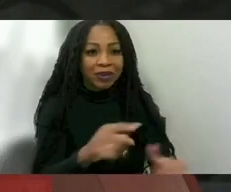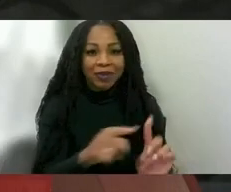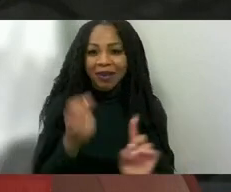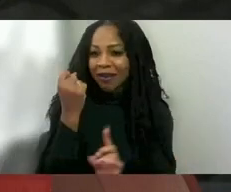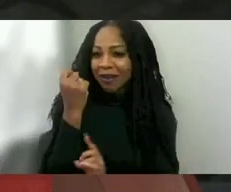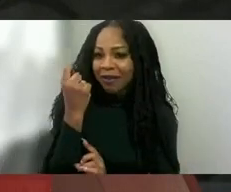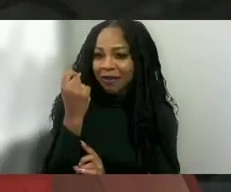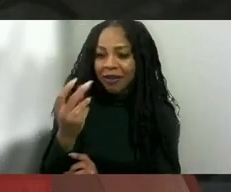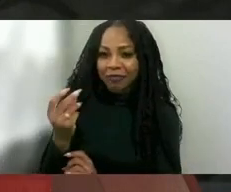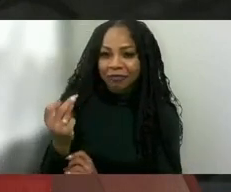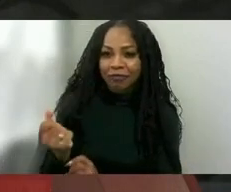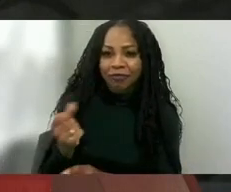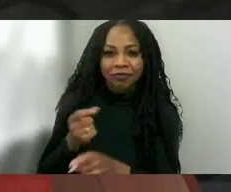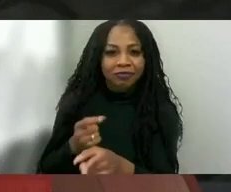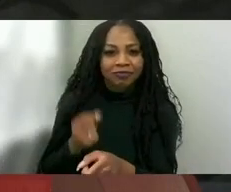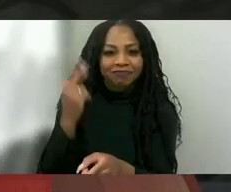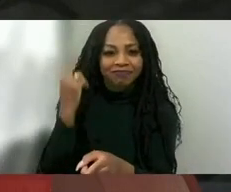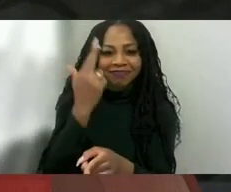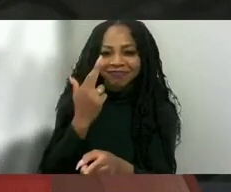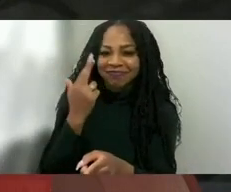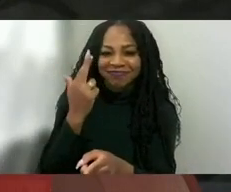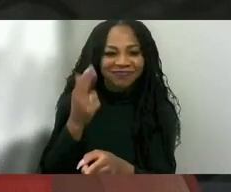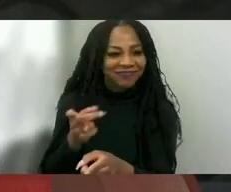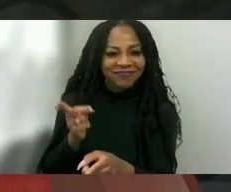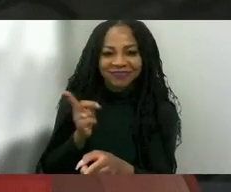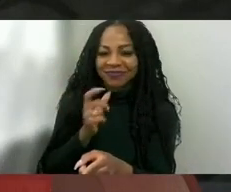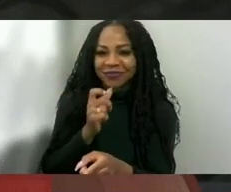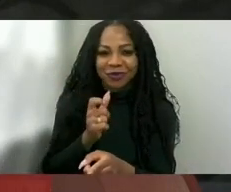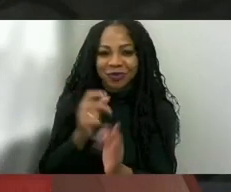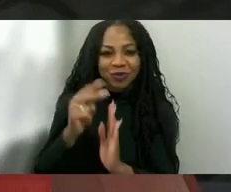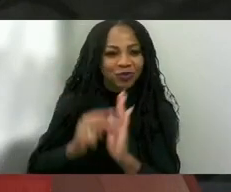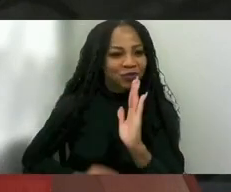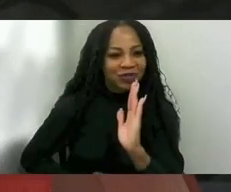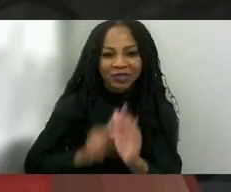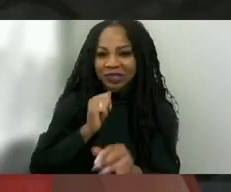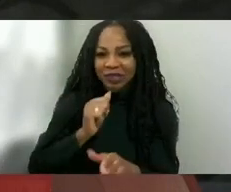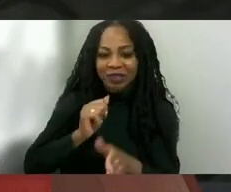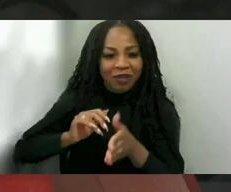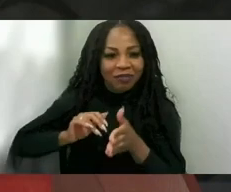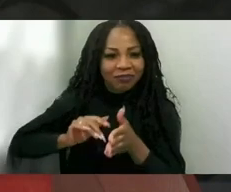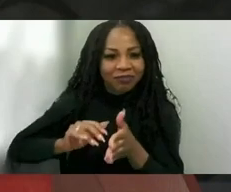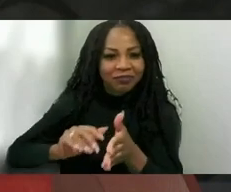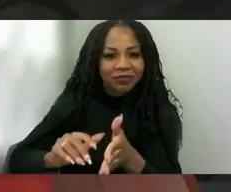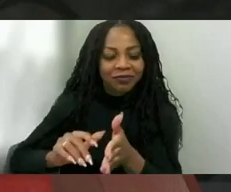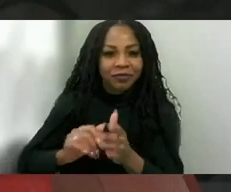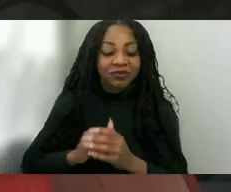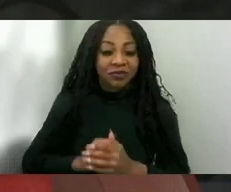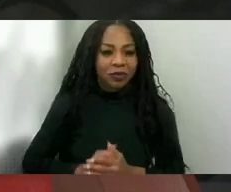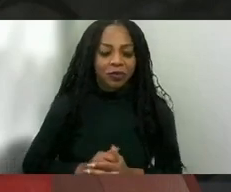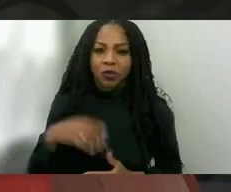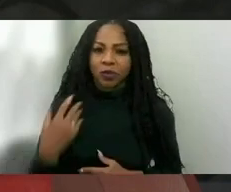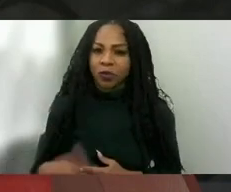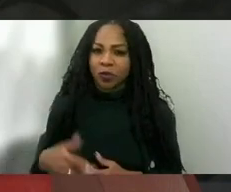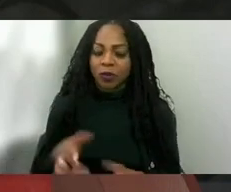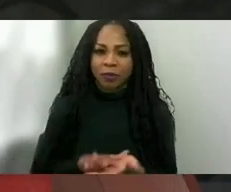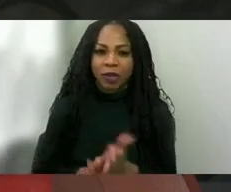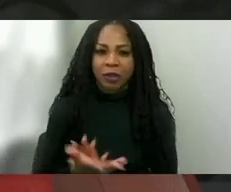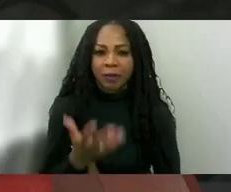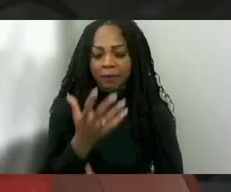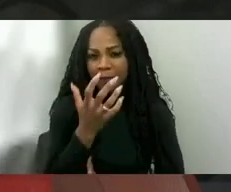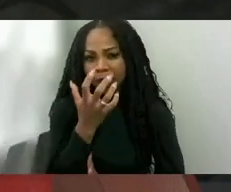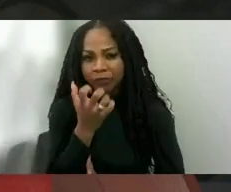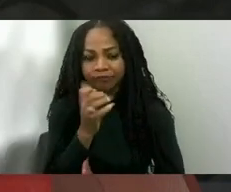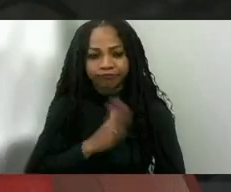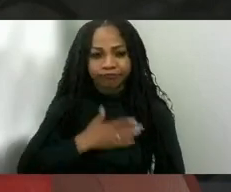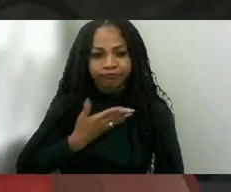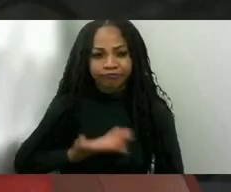that the children had not studied at all. The teacher was getting very angry. She was